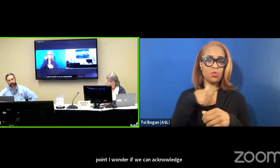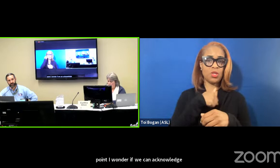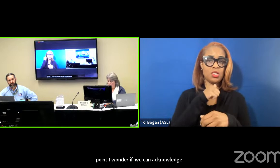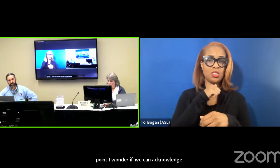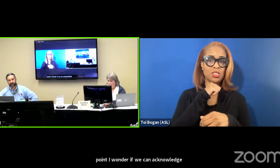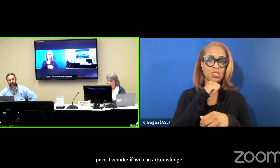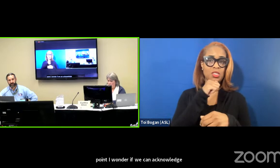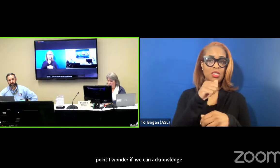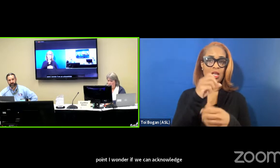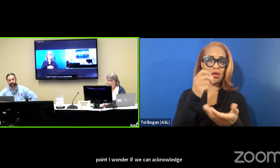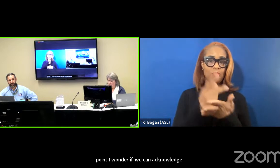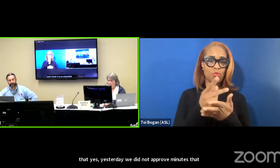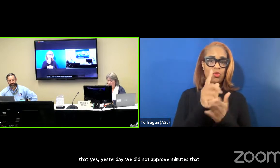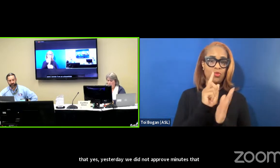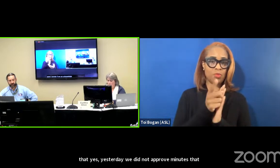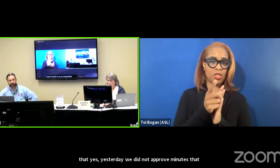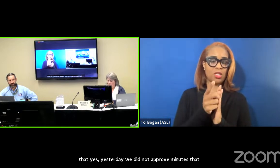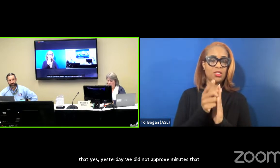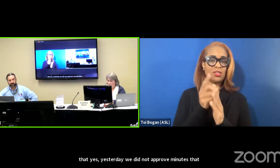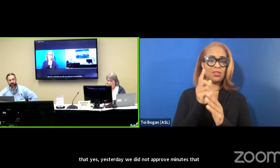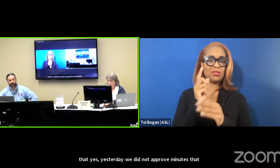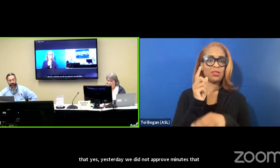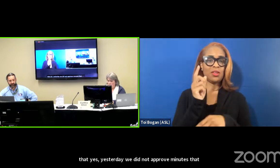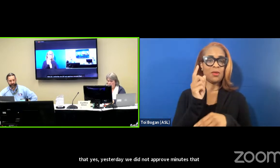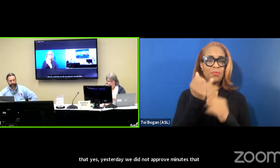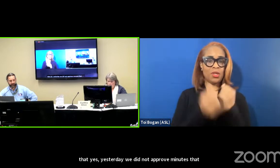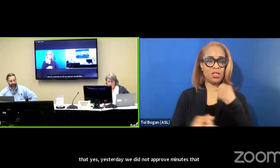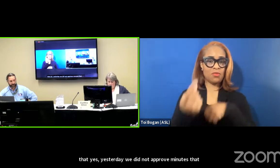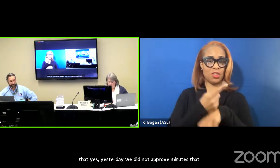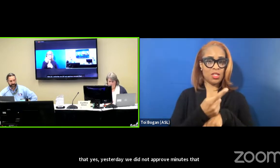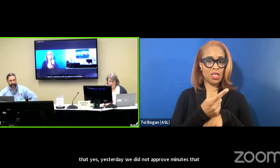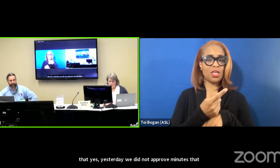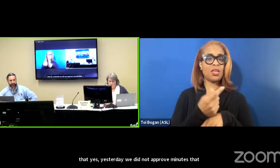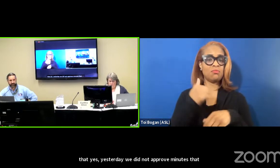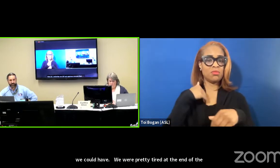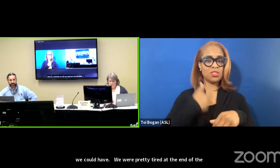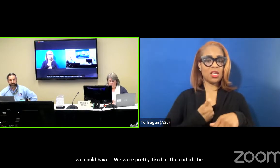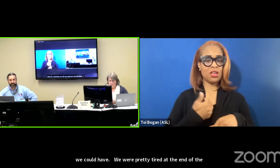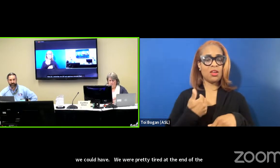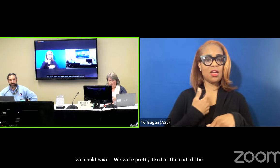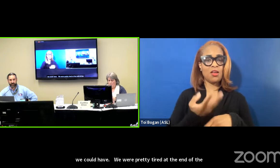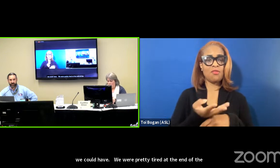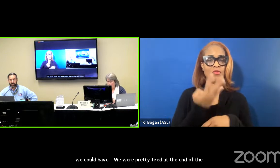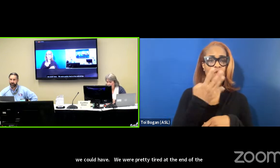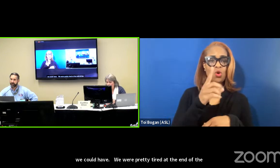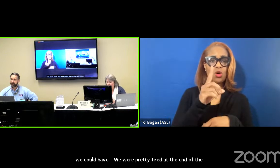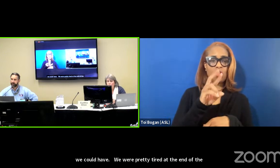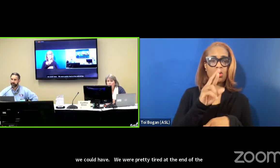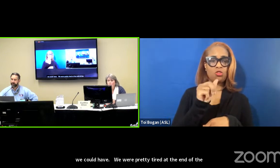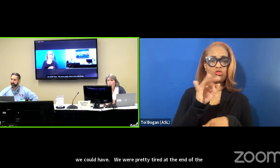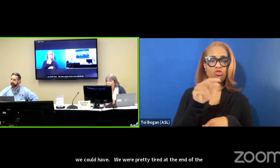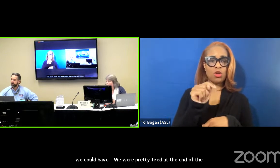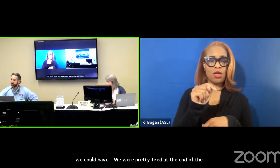we could have we were pretty tired at the end of the day um and there are four draft sets of minutes